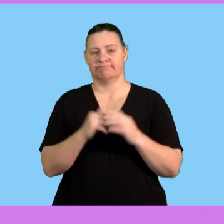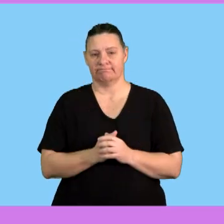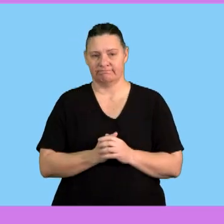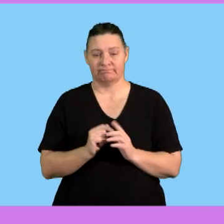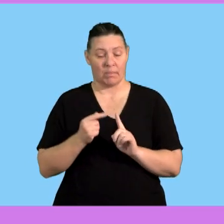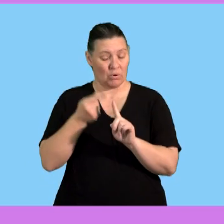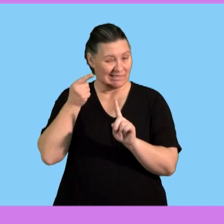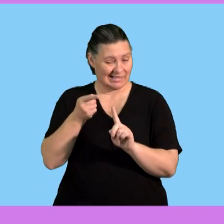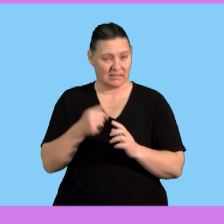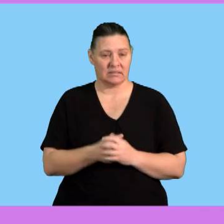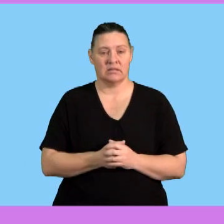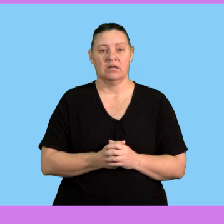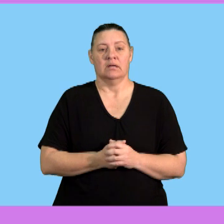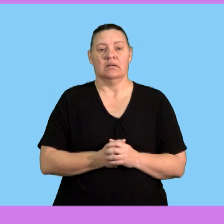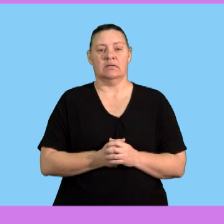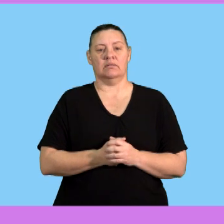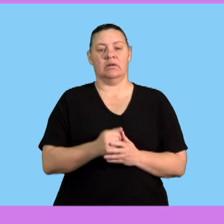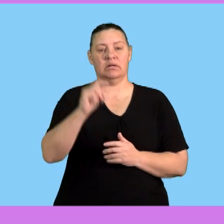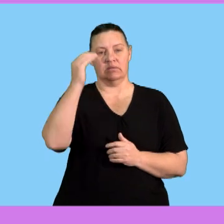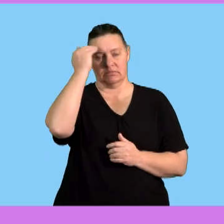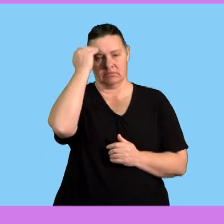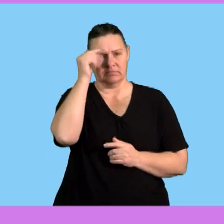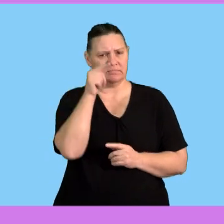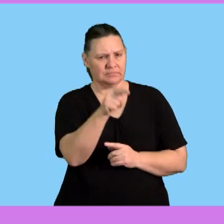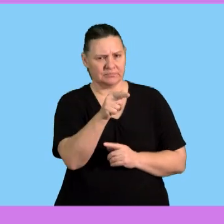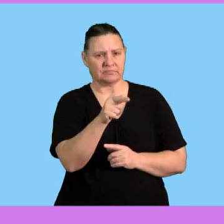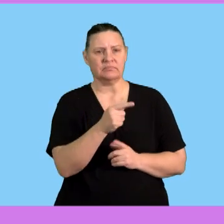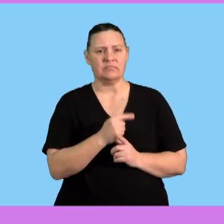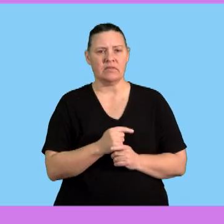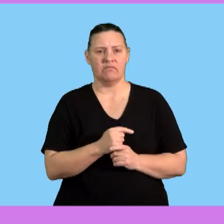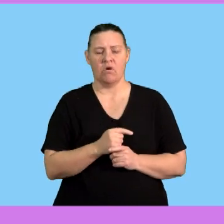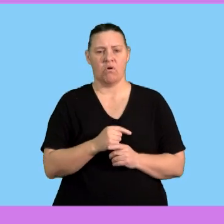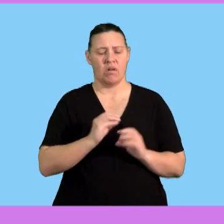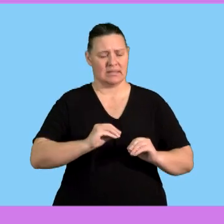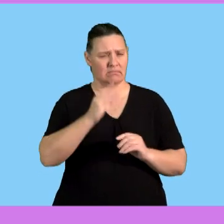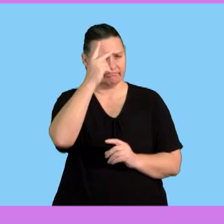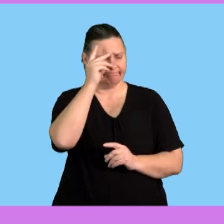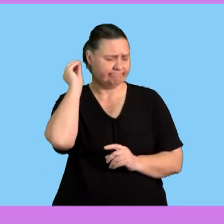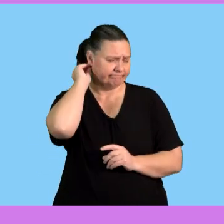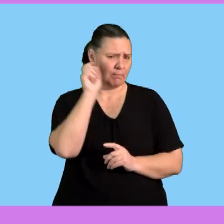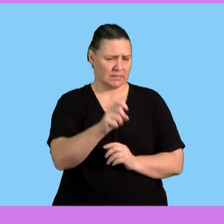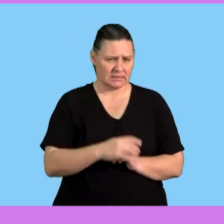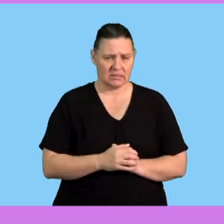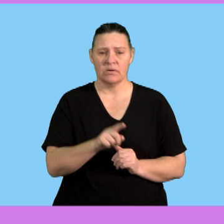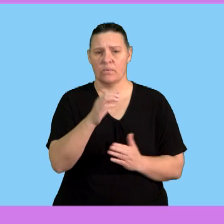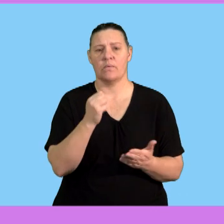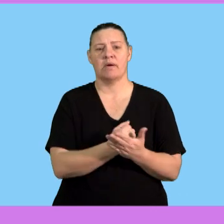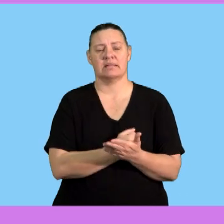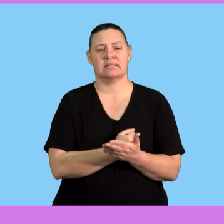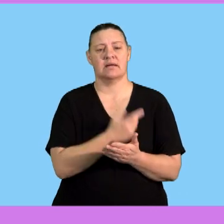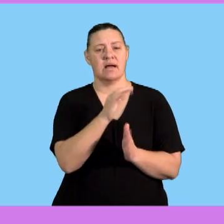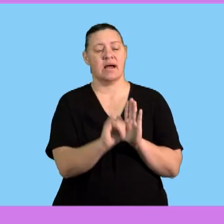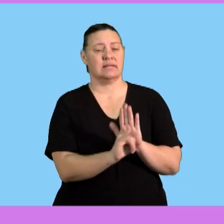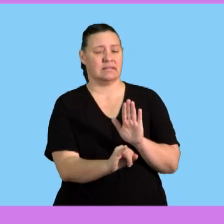point. What do you need to know for this lesson? Number one, you need to be able